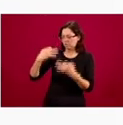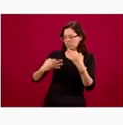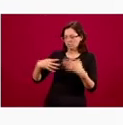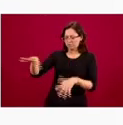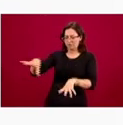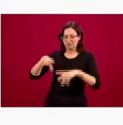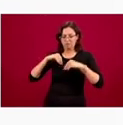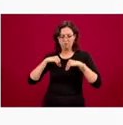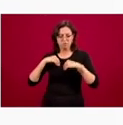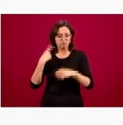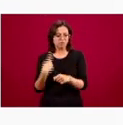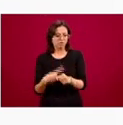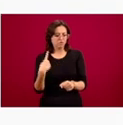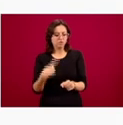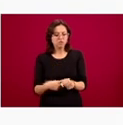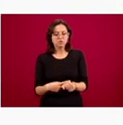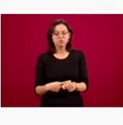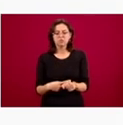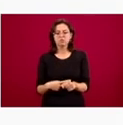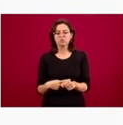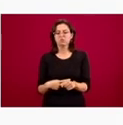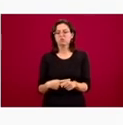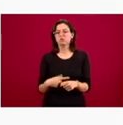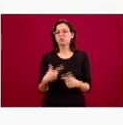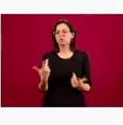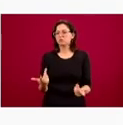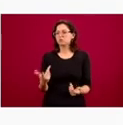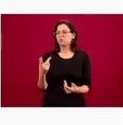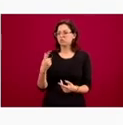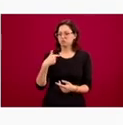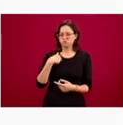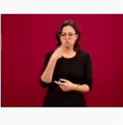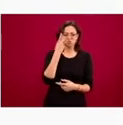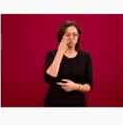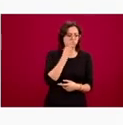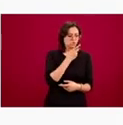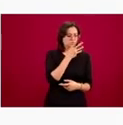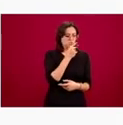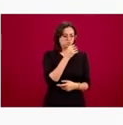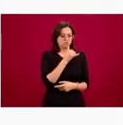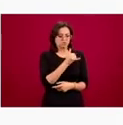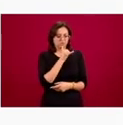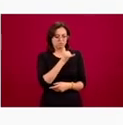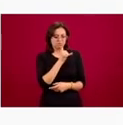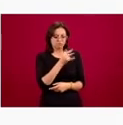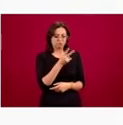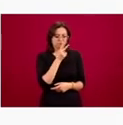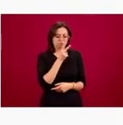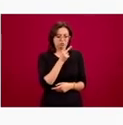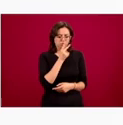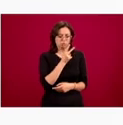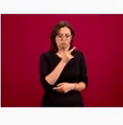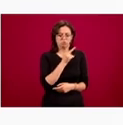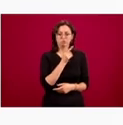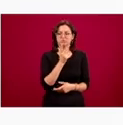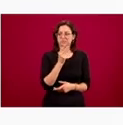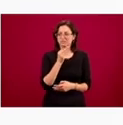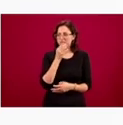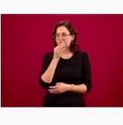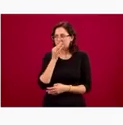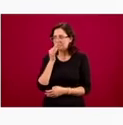We all can experience fear of being infected or being judged, or we